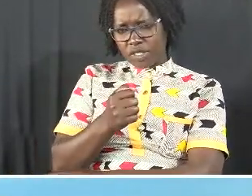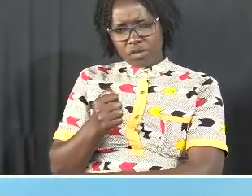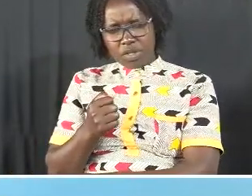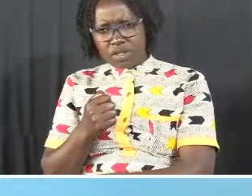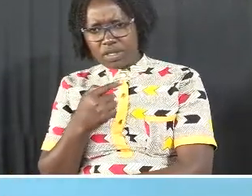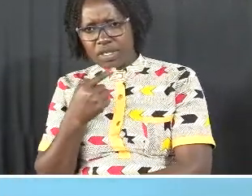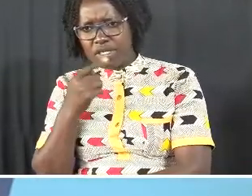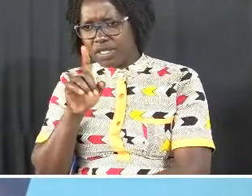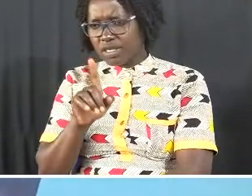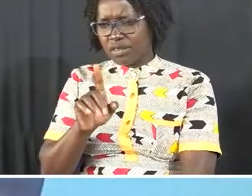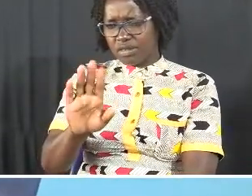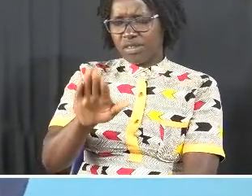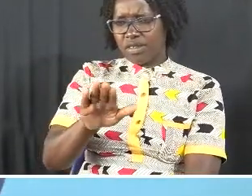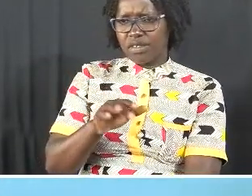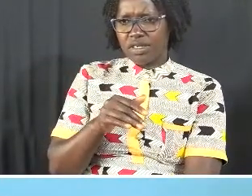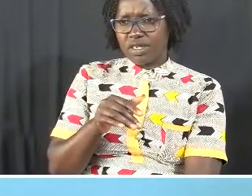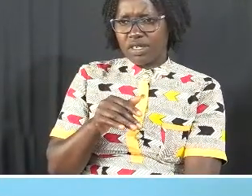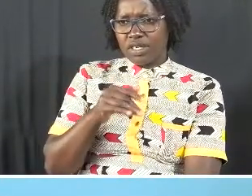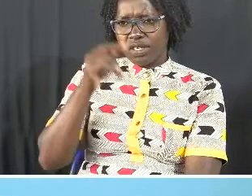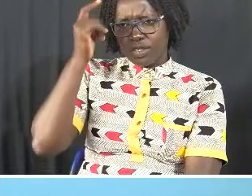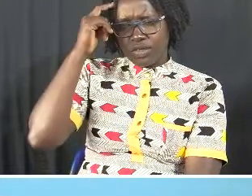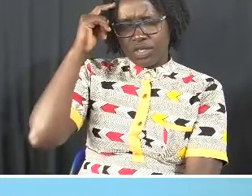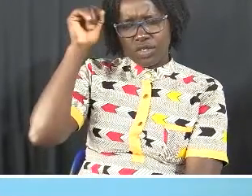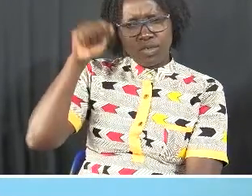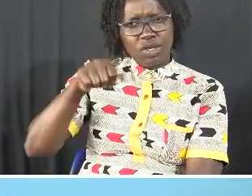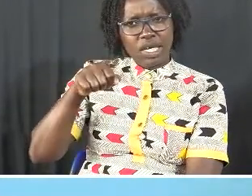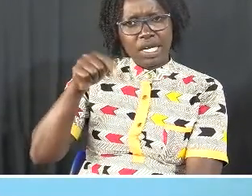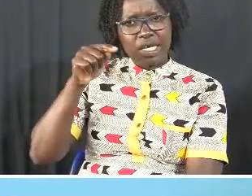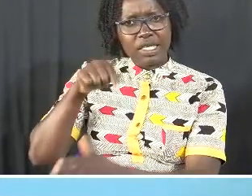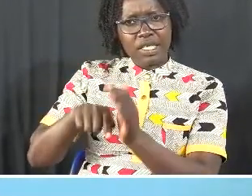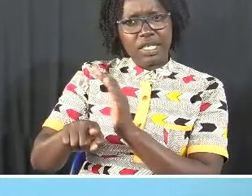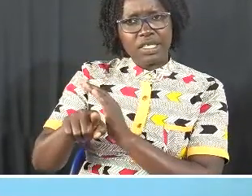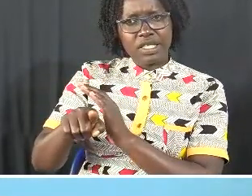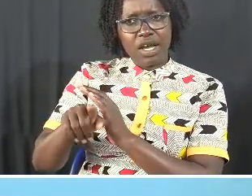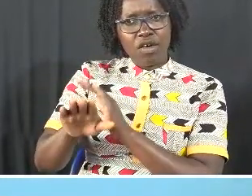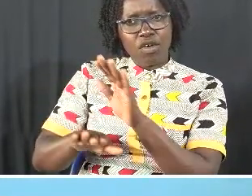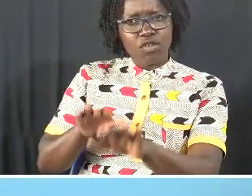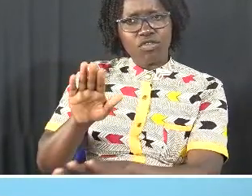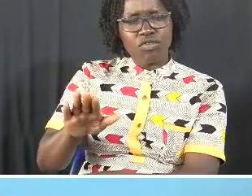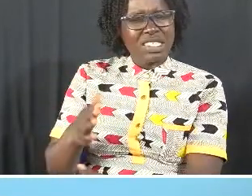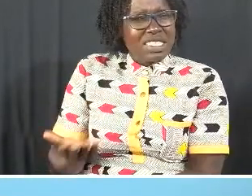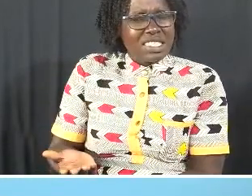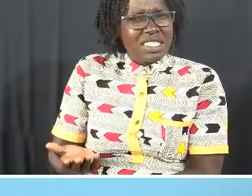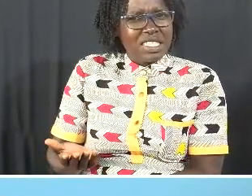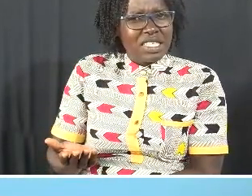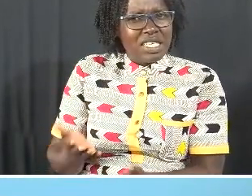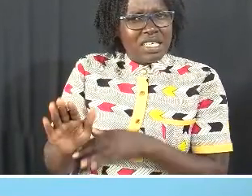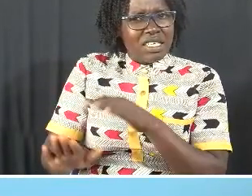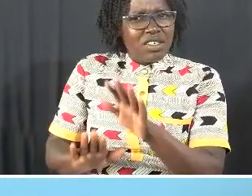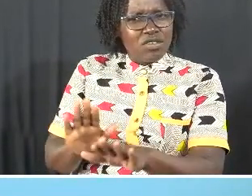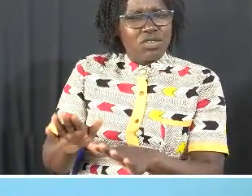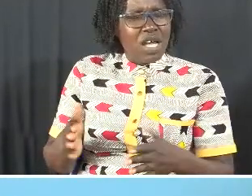said, "Do you think you can come in here on foot? On foot?